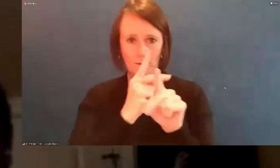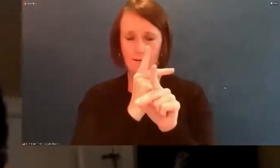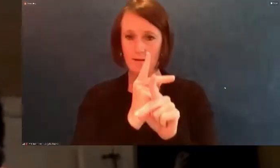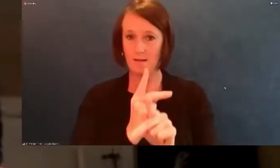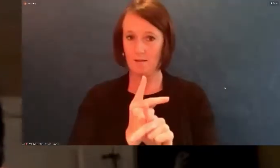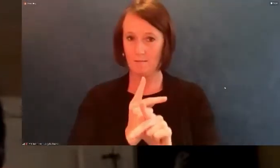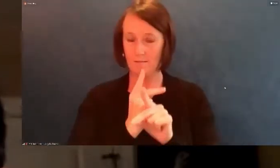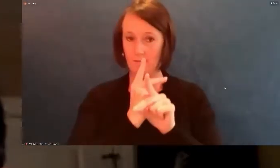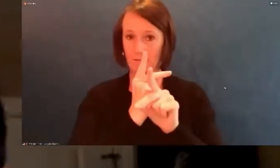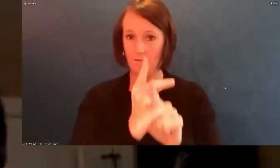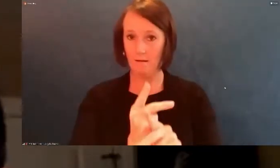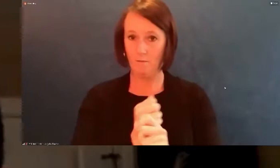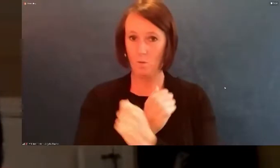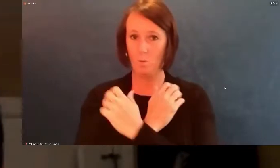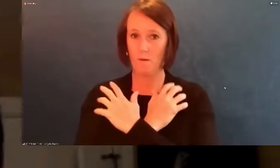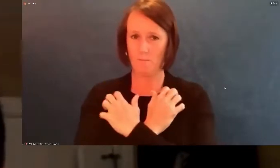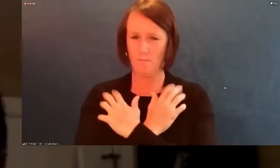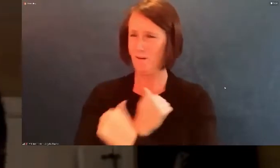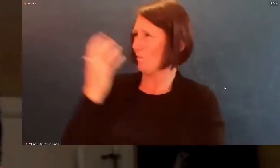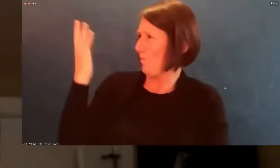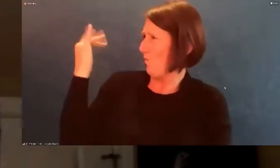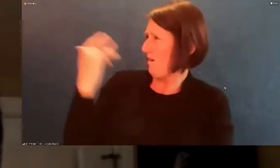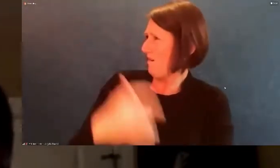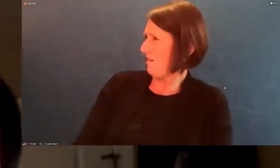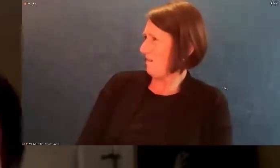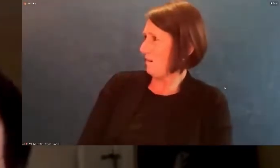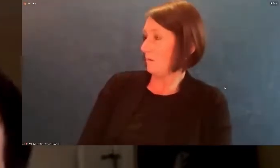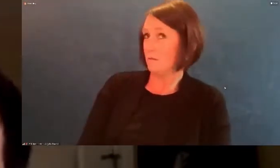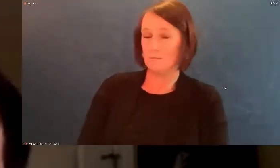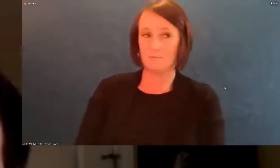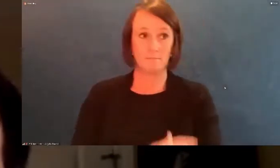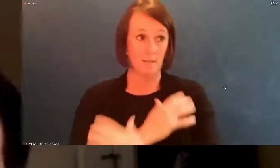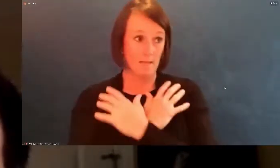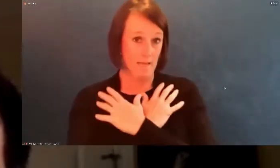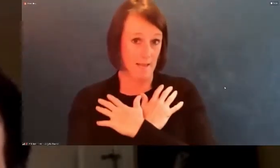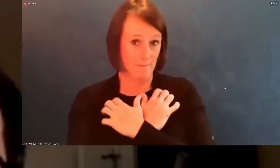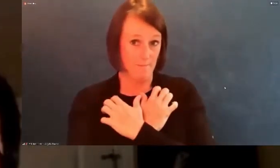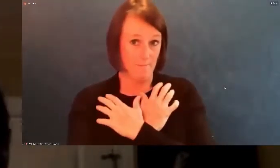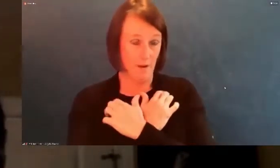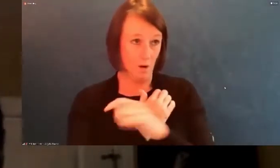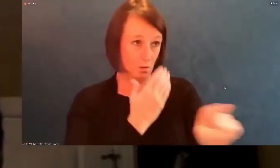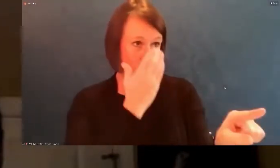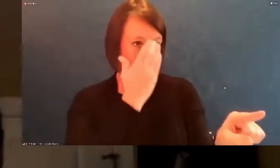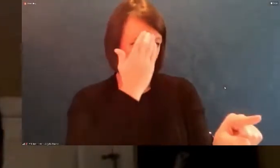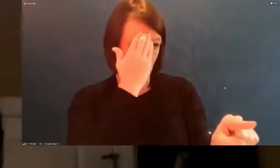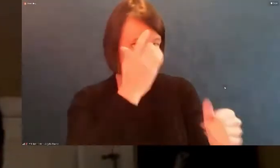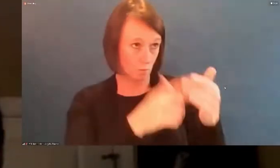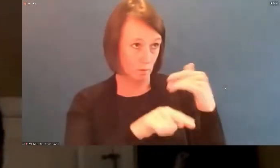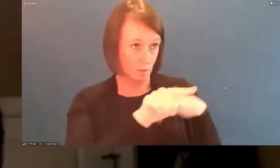around bears. I said, why? He says, a bear always knows what you're thinking.